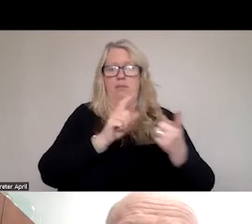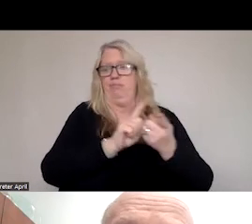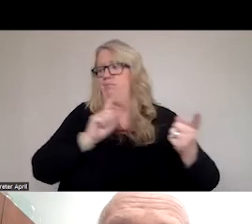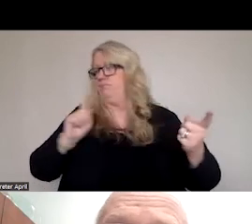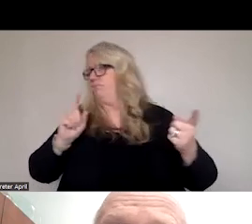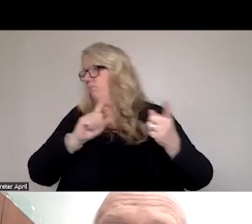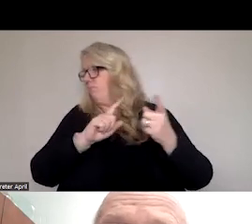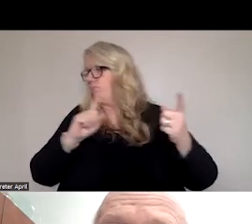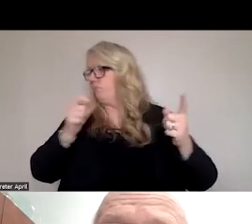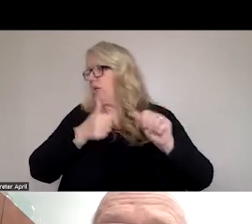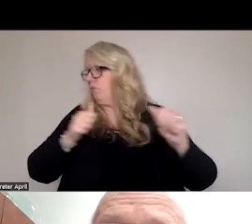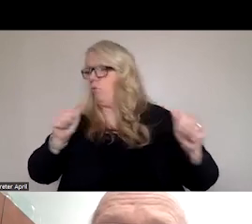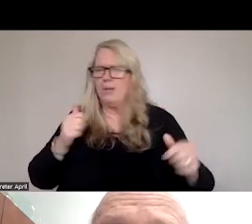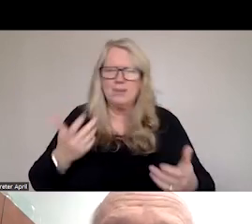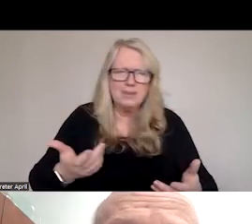try to